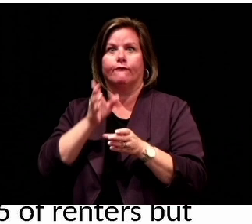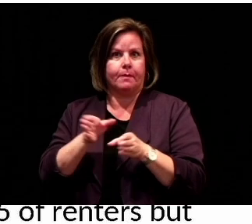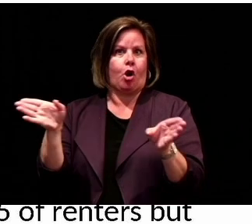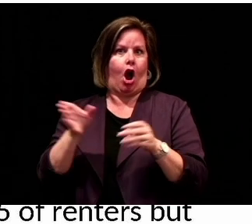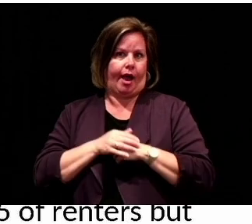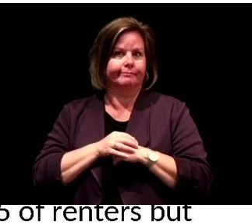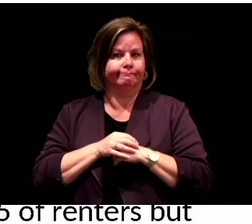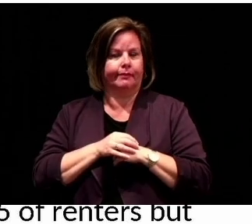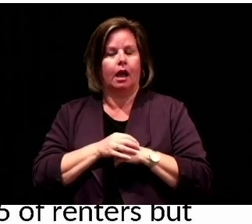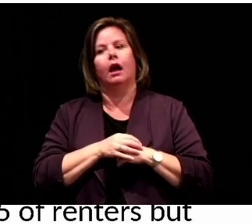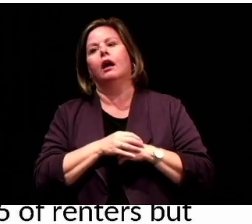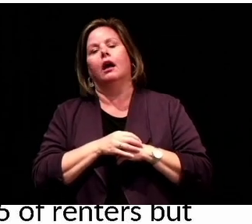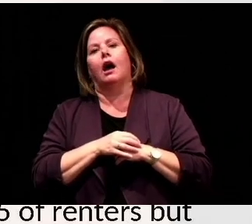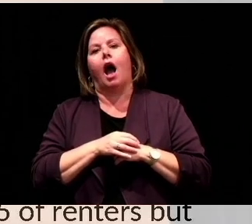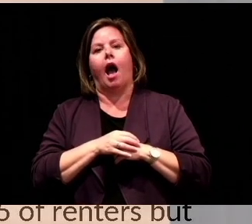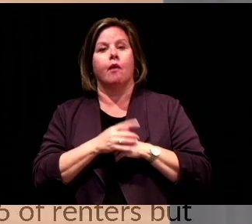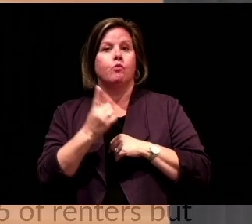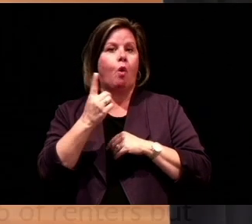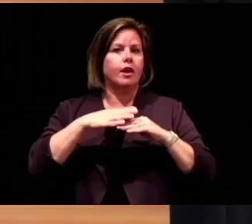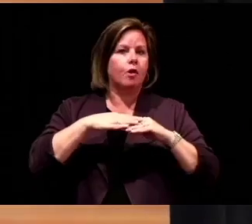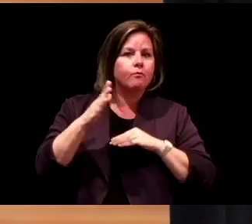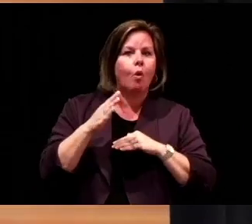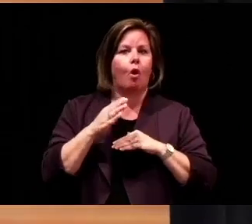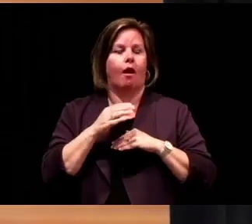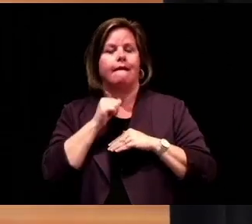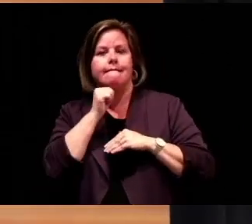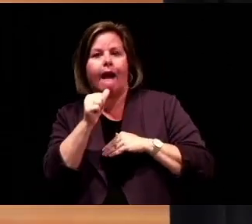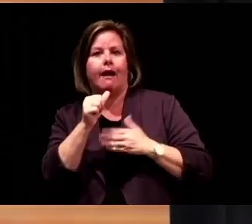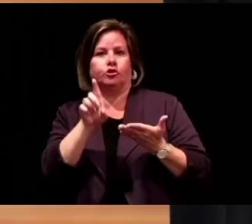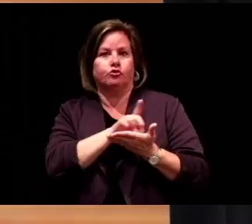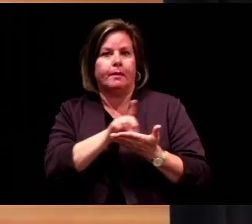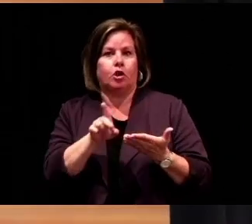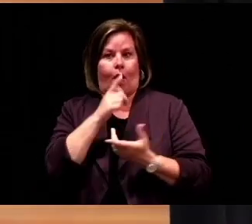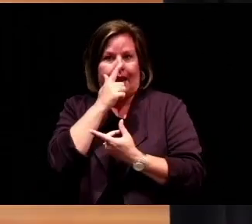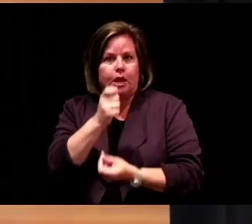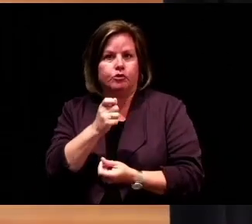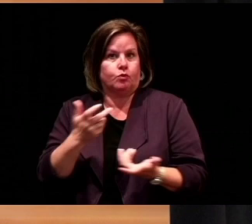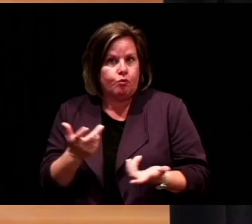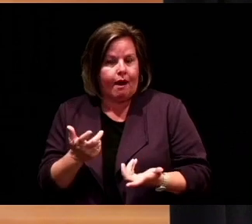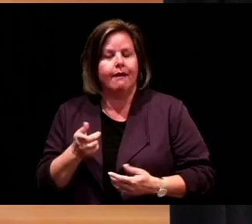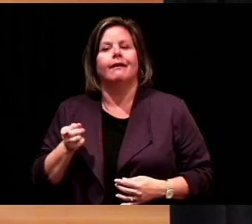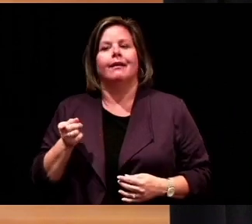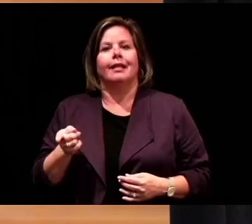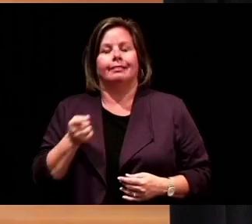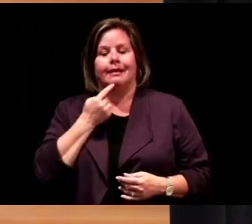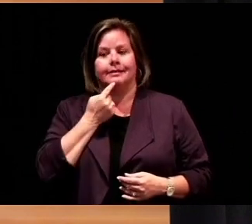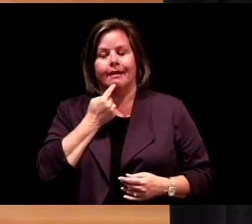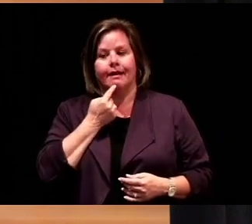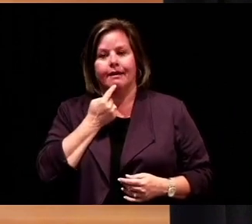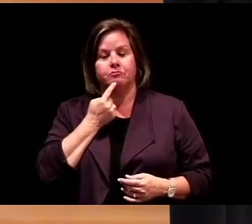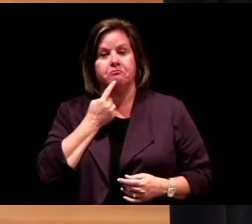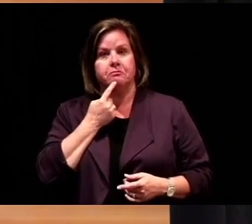a profound, right, statistically significant effect based on race and sex. And they